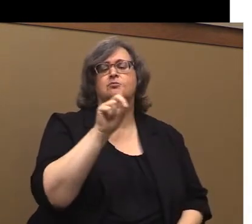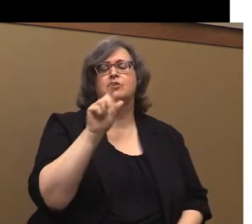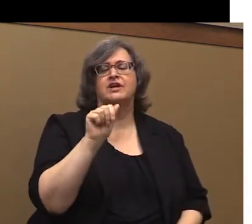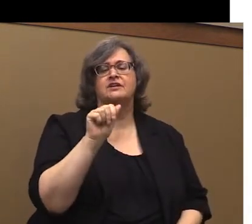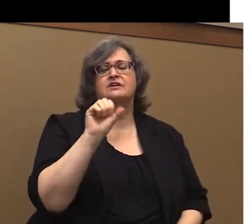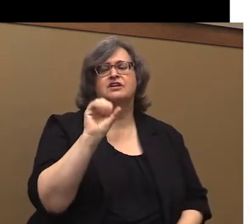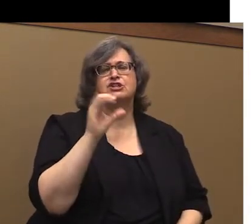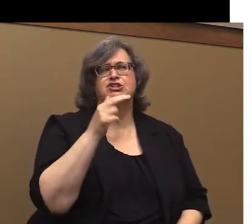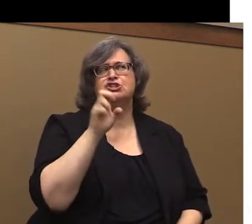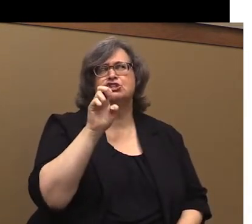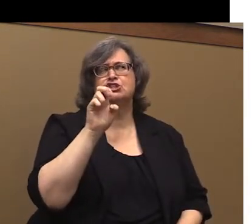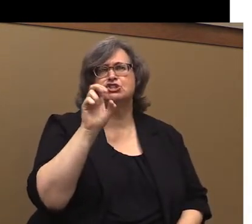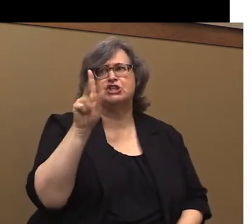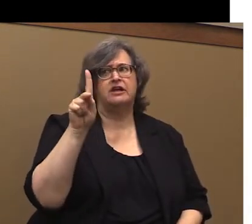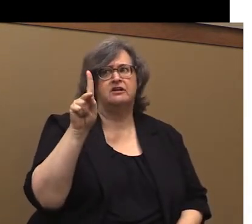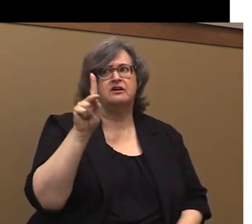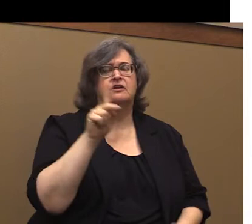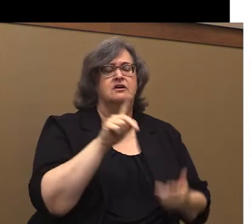DeVries,